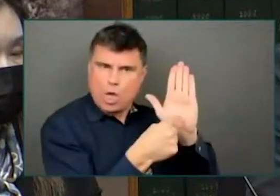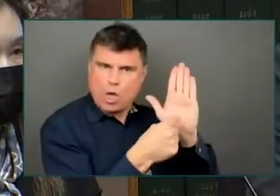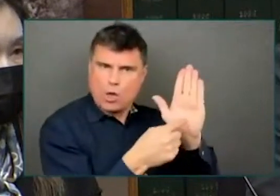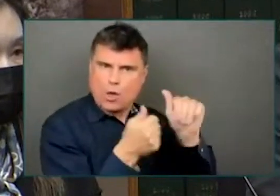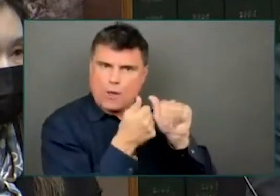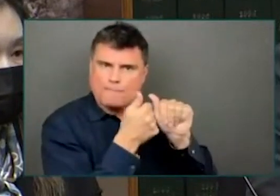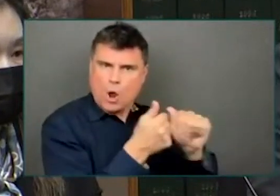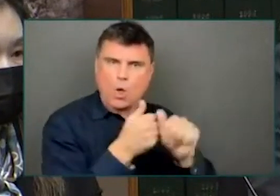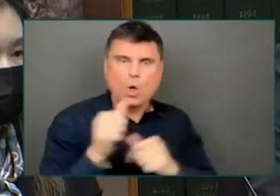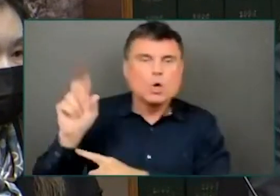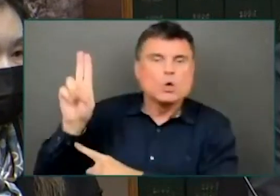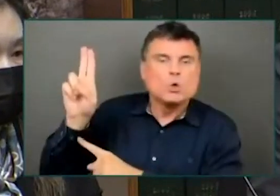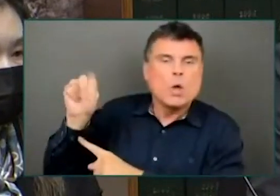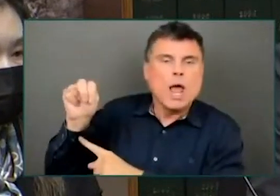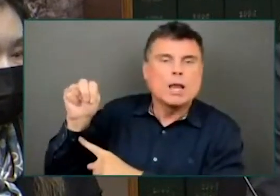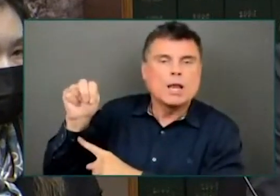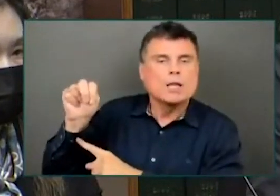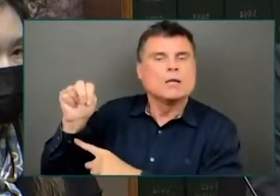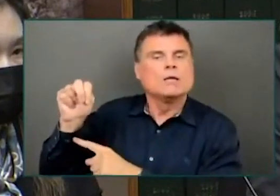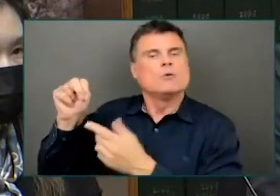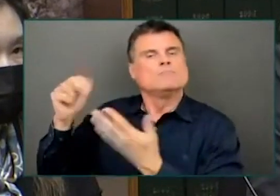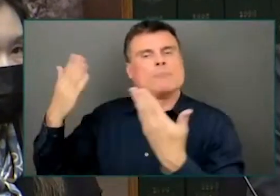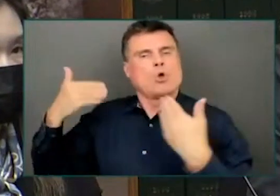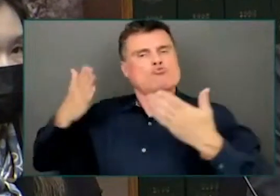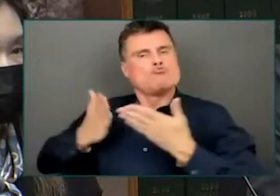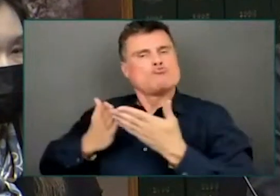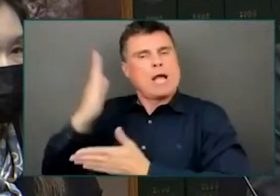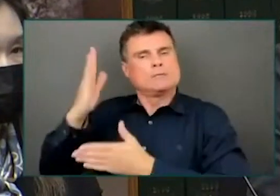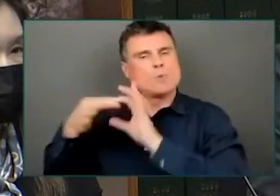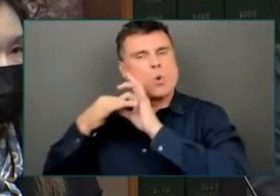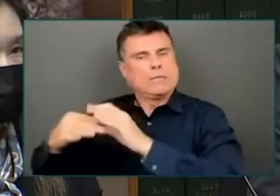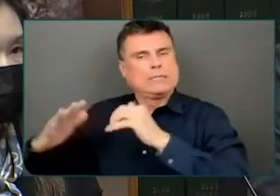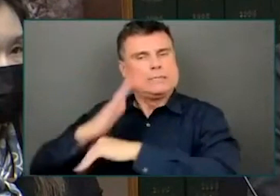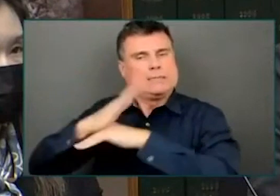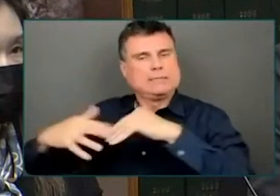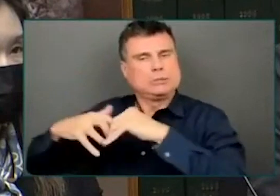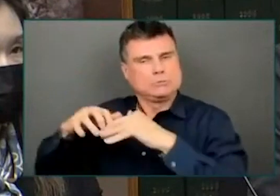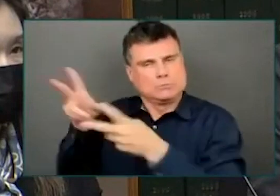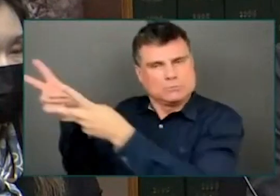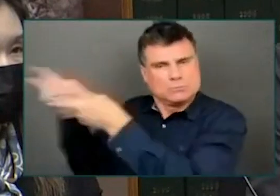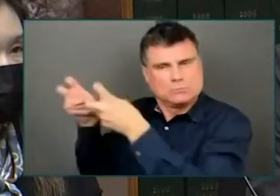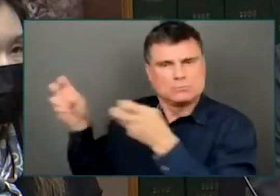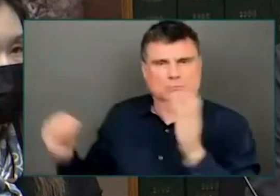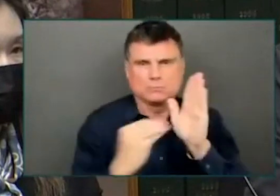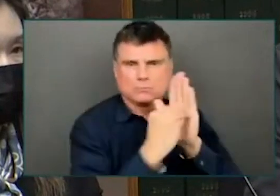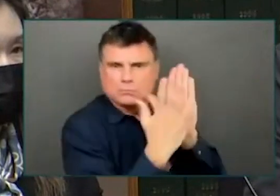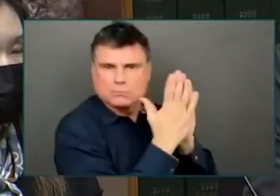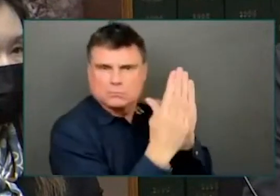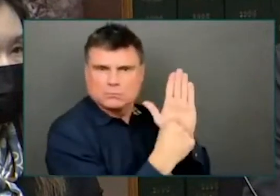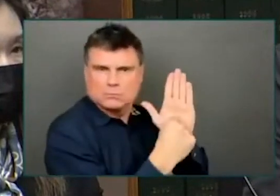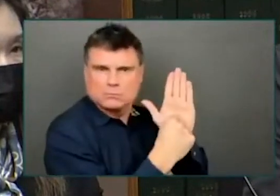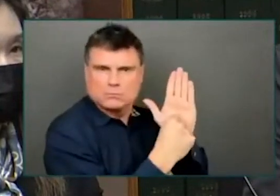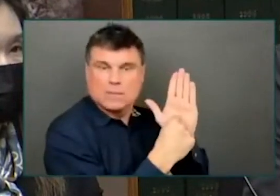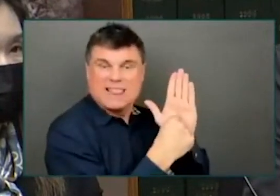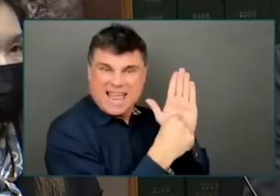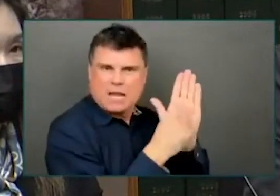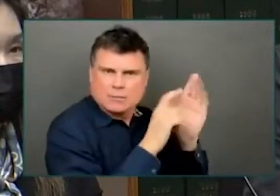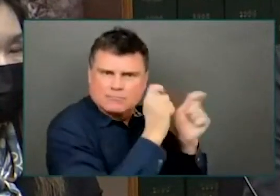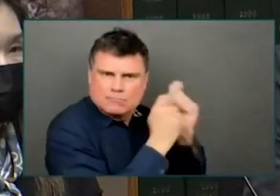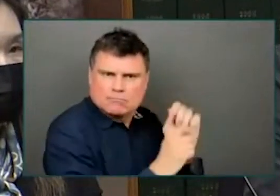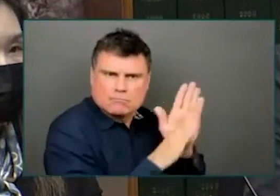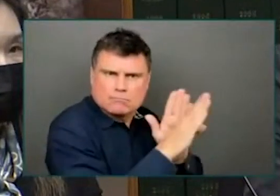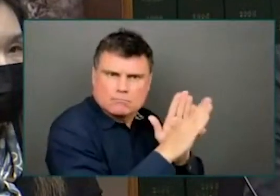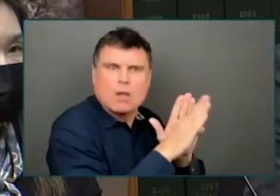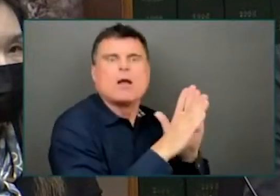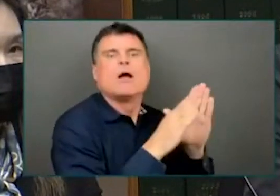that everybody in this House supported. And it's developed in consultation and cooperation with Indigenous peoples.